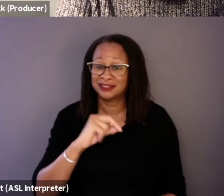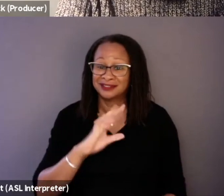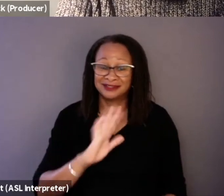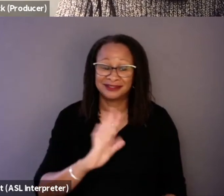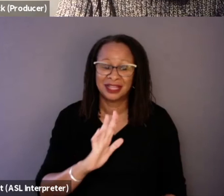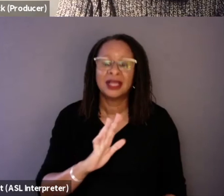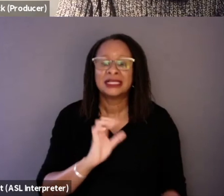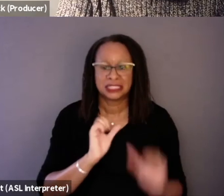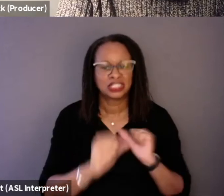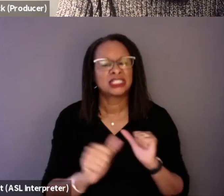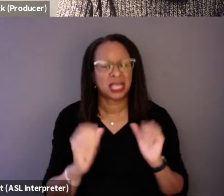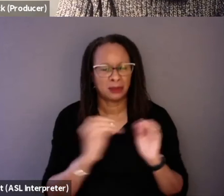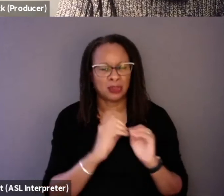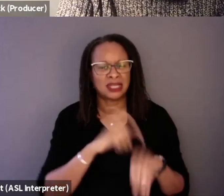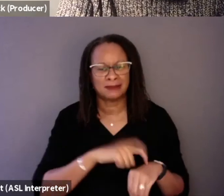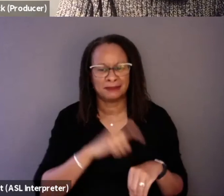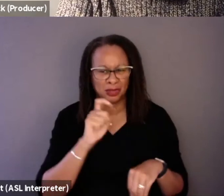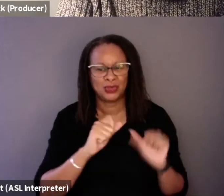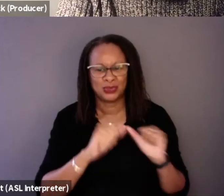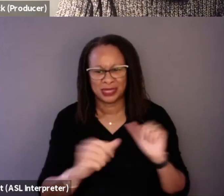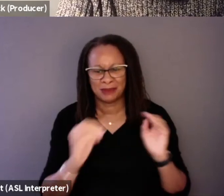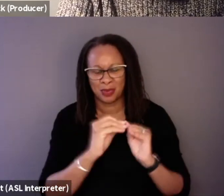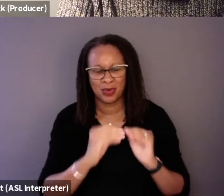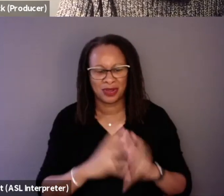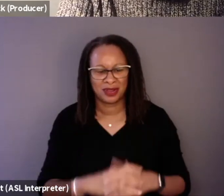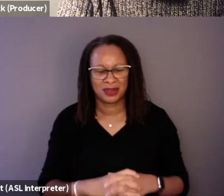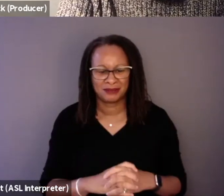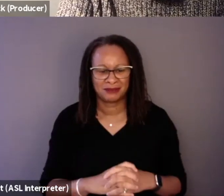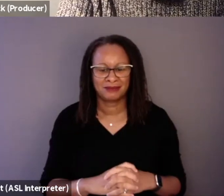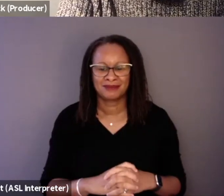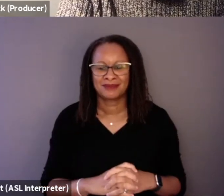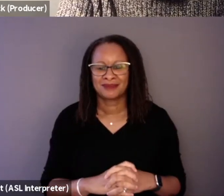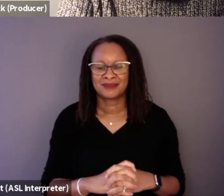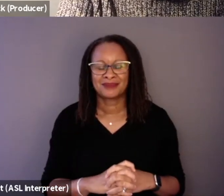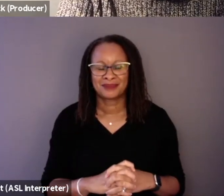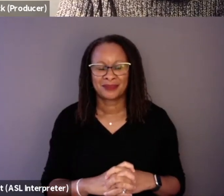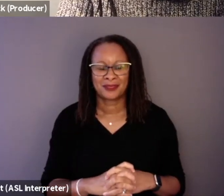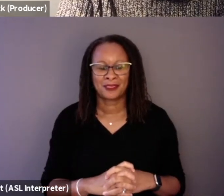you're staying for a little bit longer." But